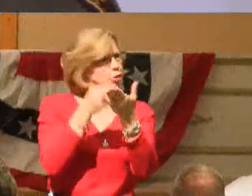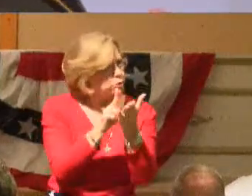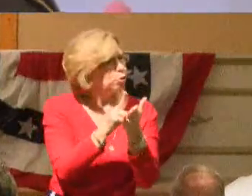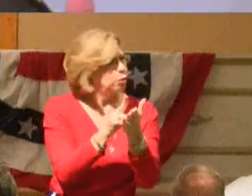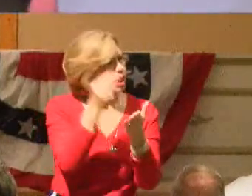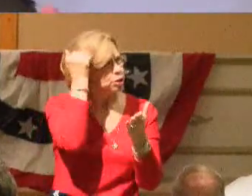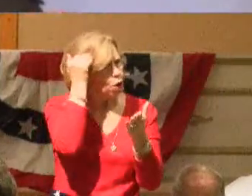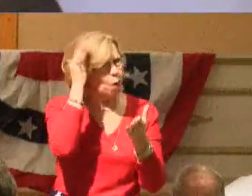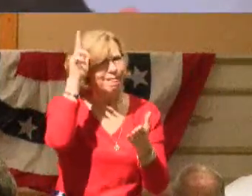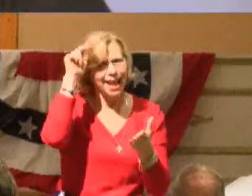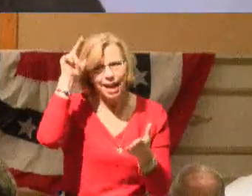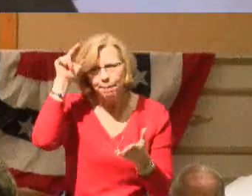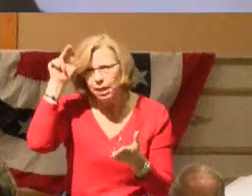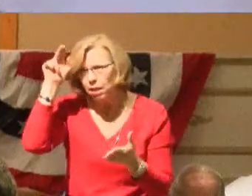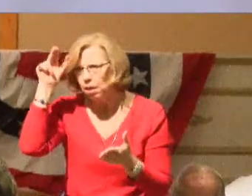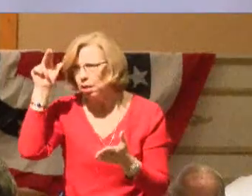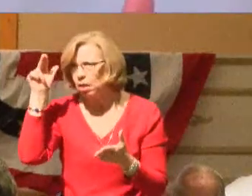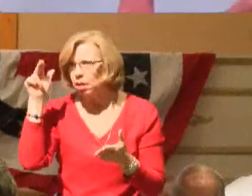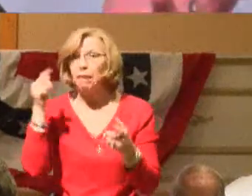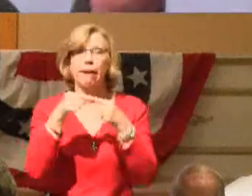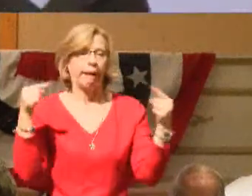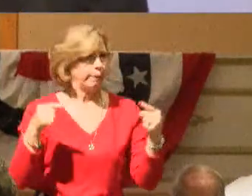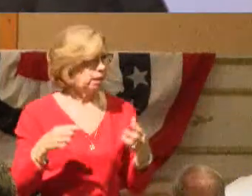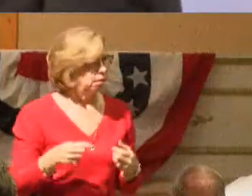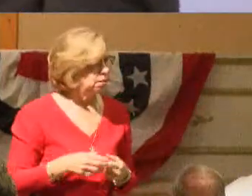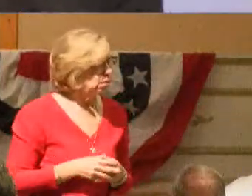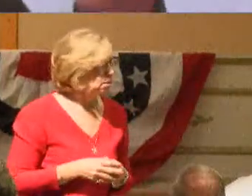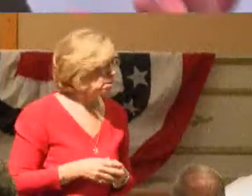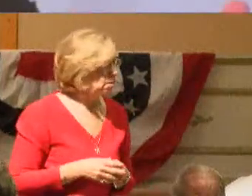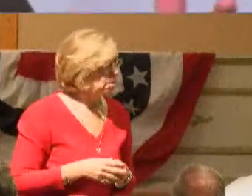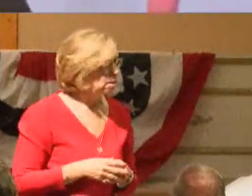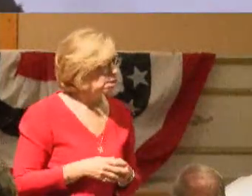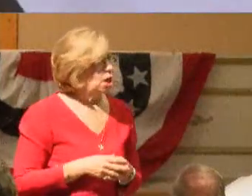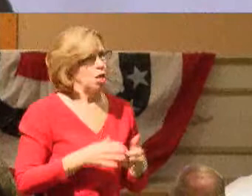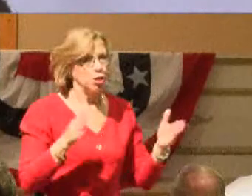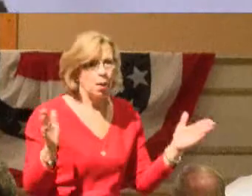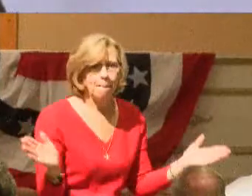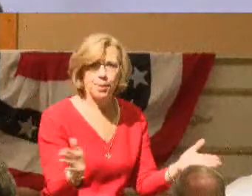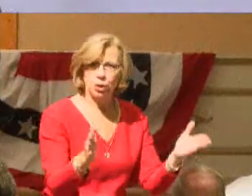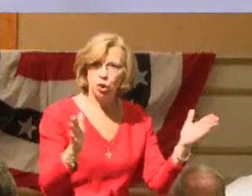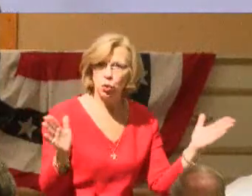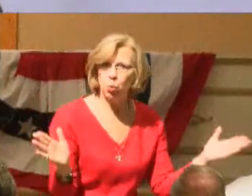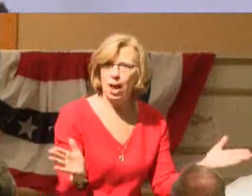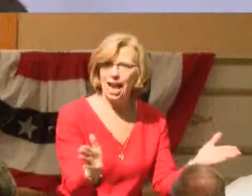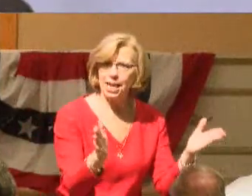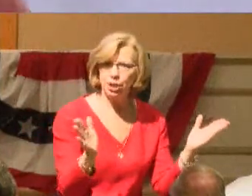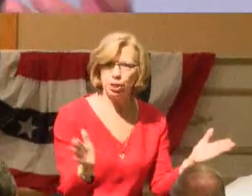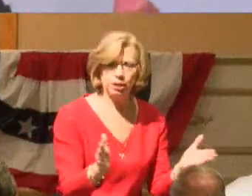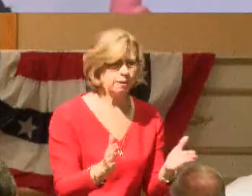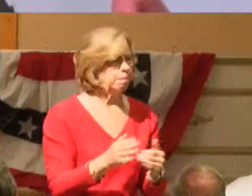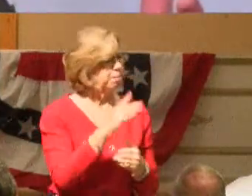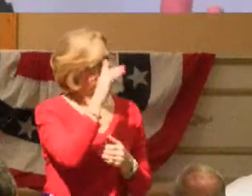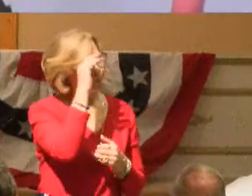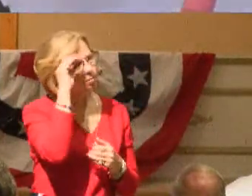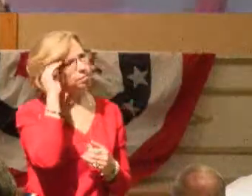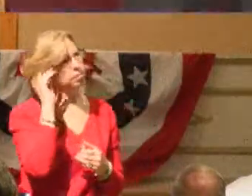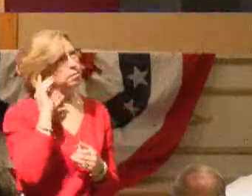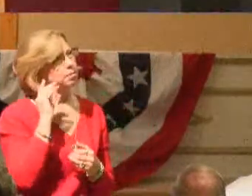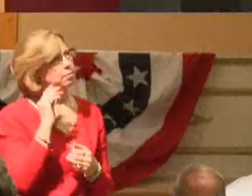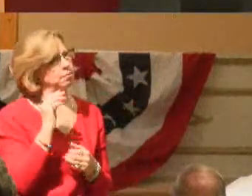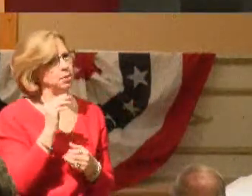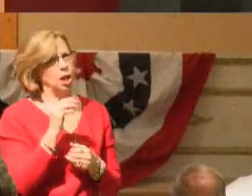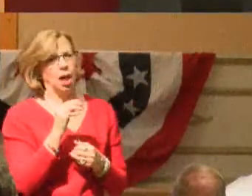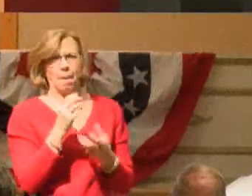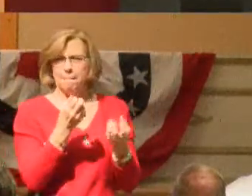enemy. In verse 8 and 9, look what he says. This persuasion cometh not of him that calleth you. A little leaven leaveneth the whole